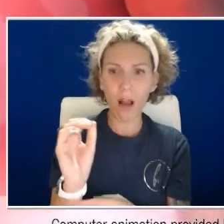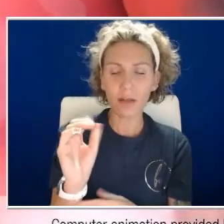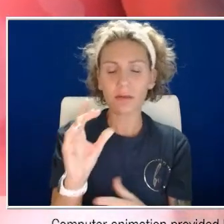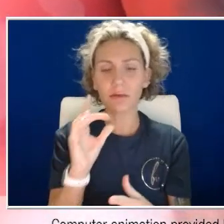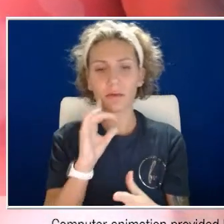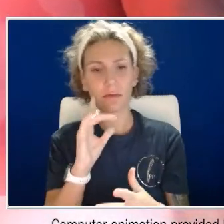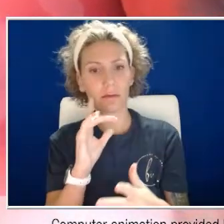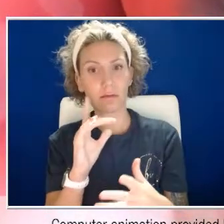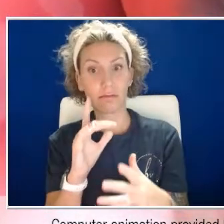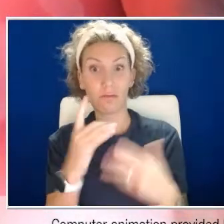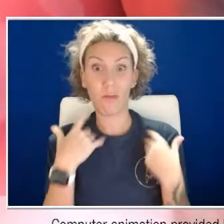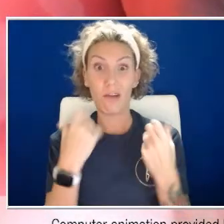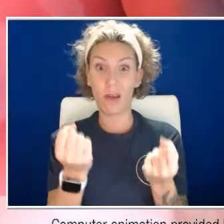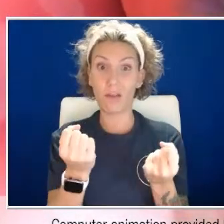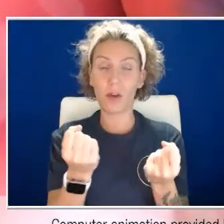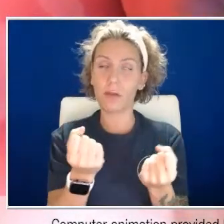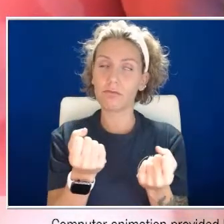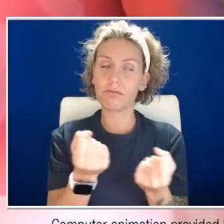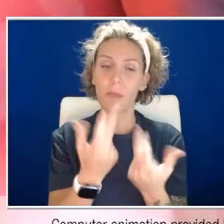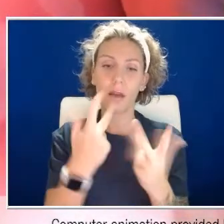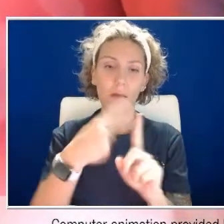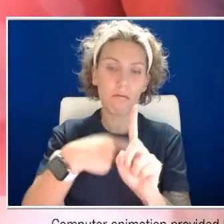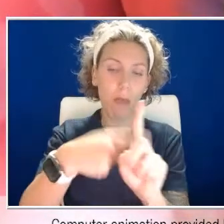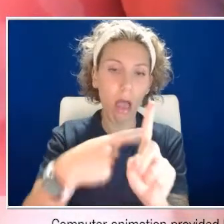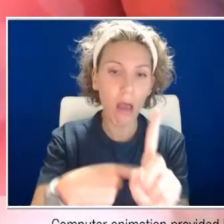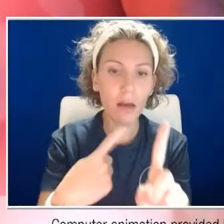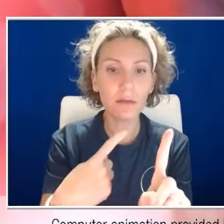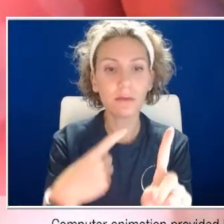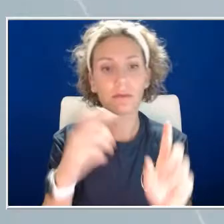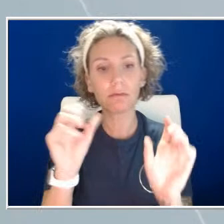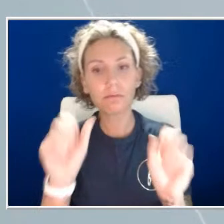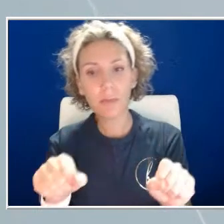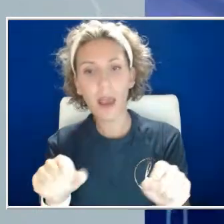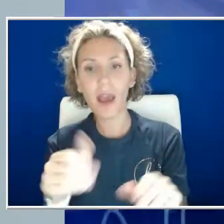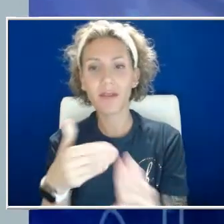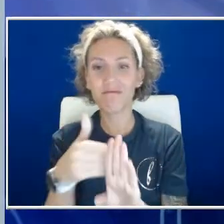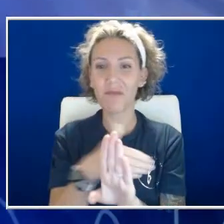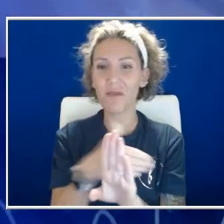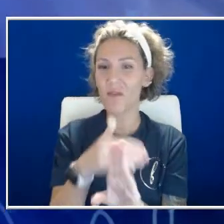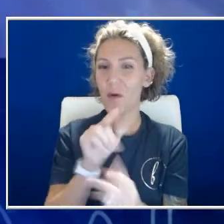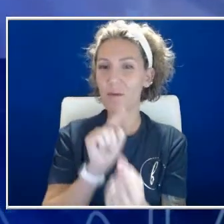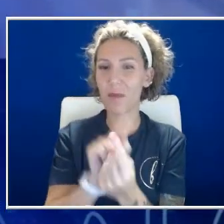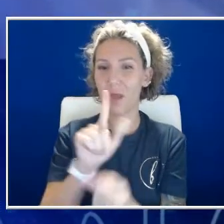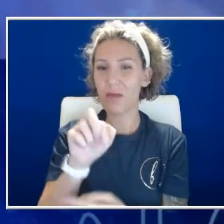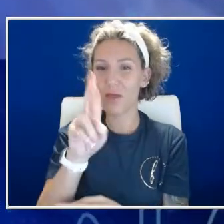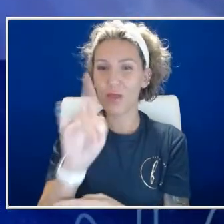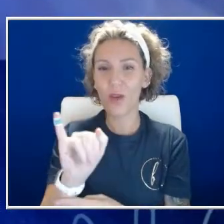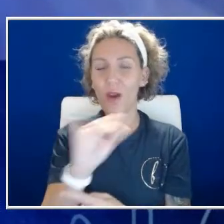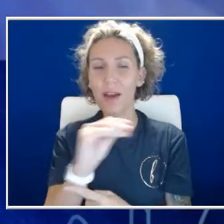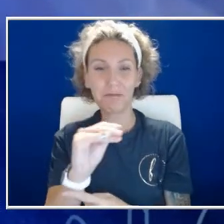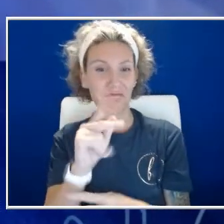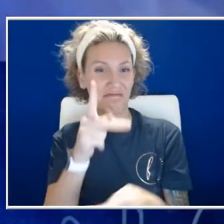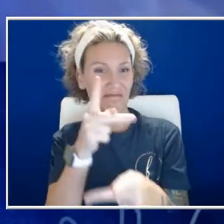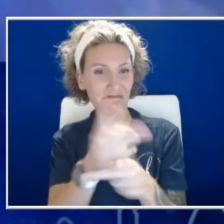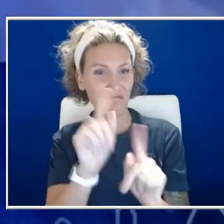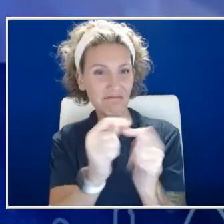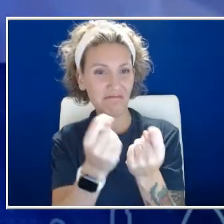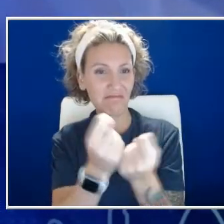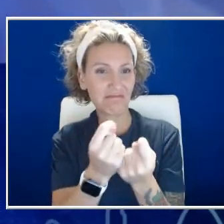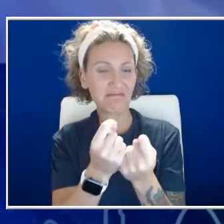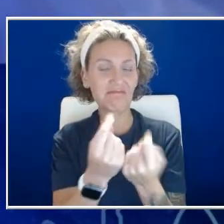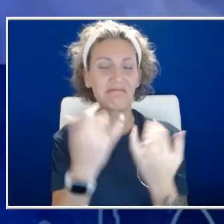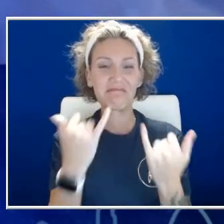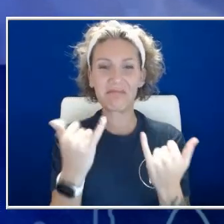years. Before we meet Lori, though, and some of the care team that took care of her, let's get to our morning rounds on this Monday. The University of Kansas Health